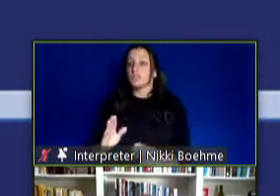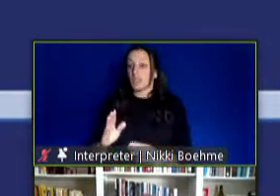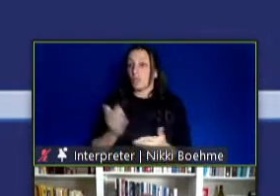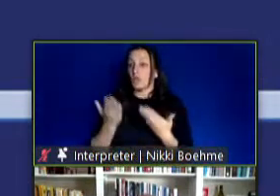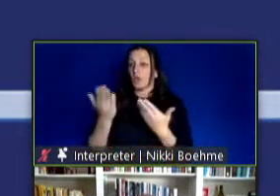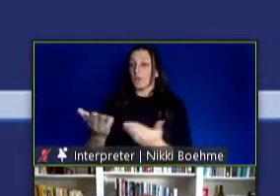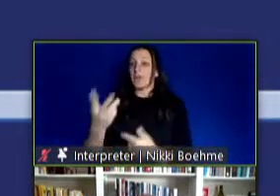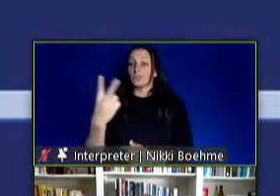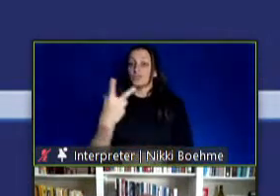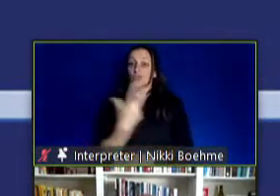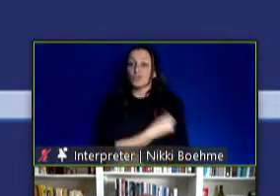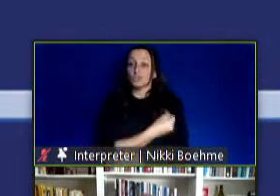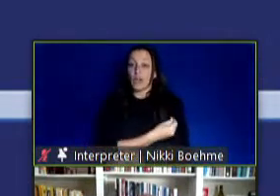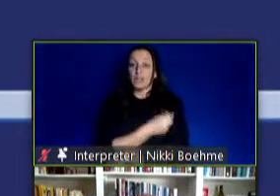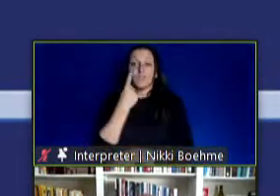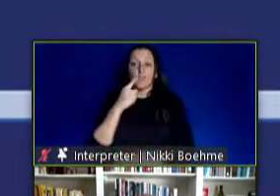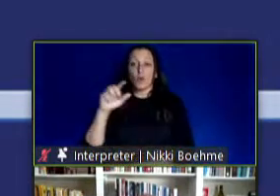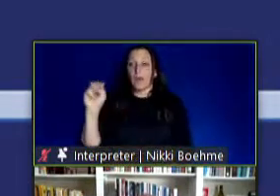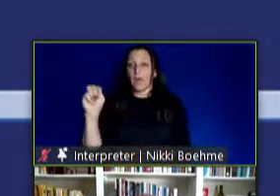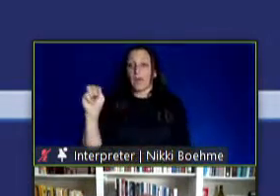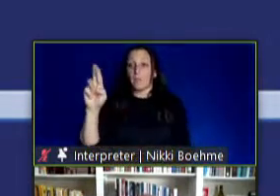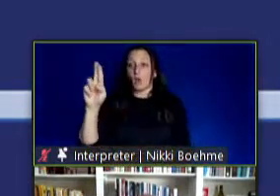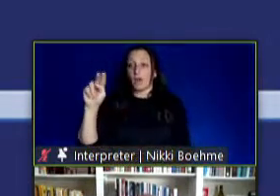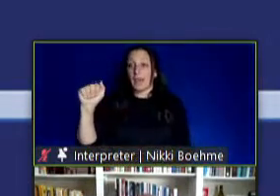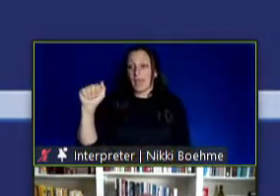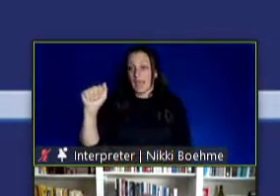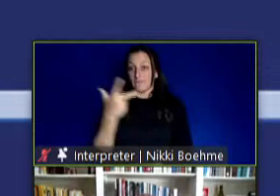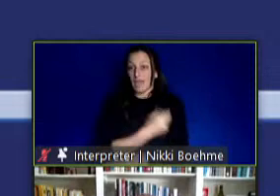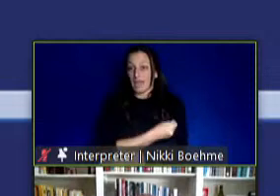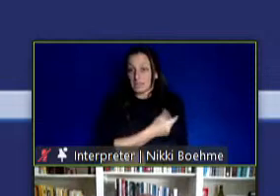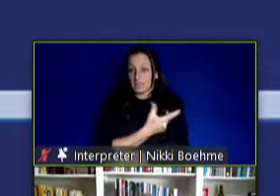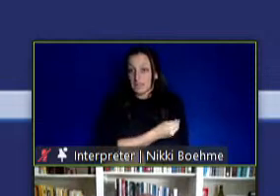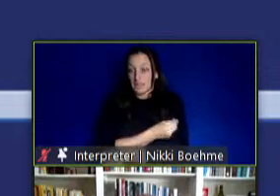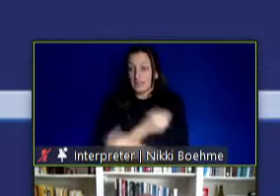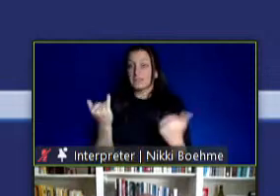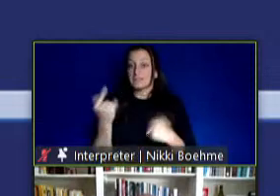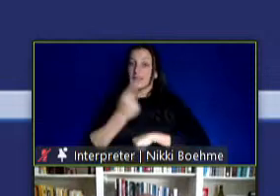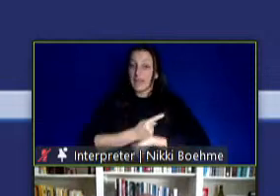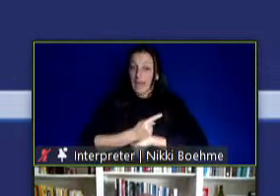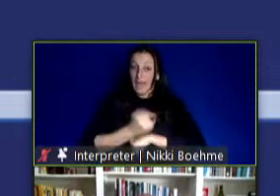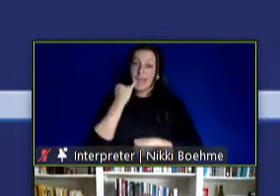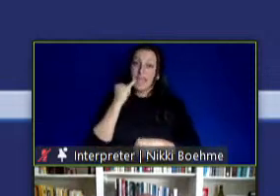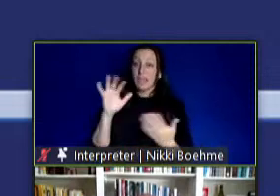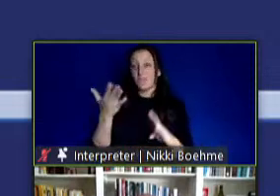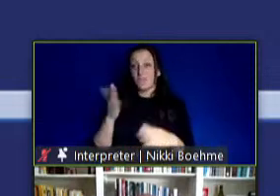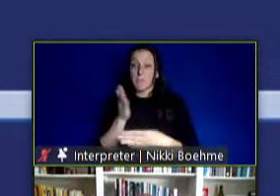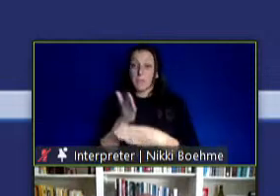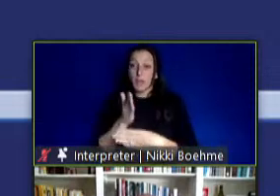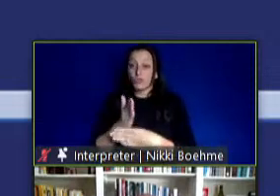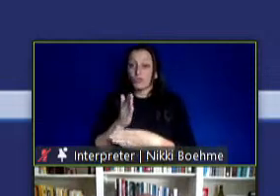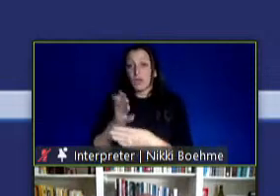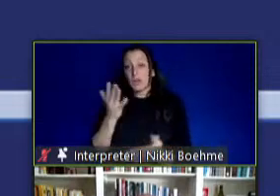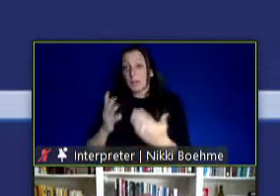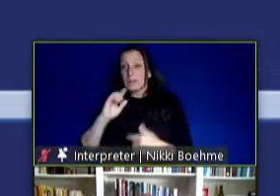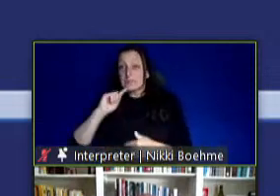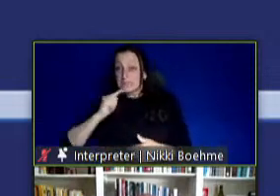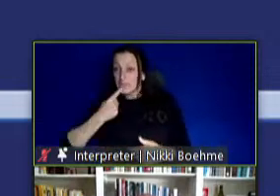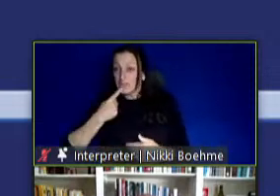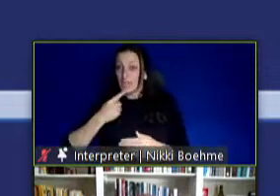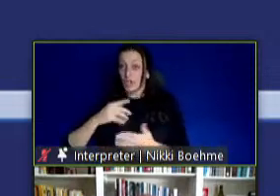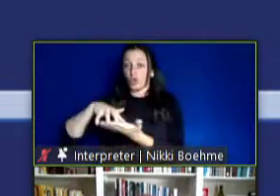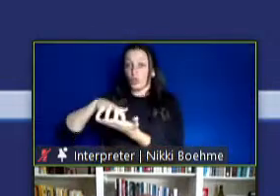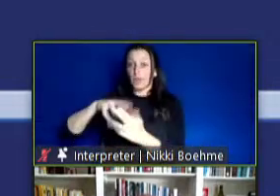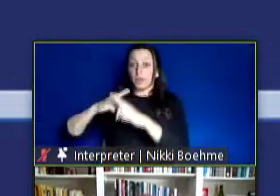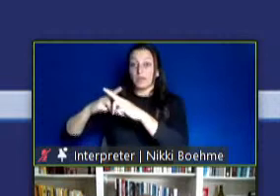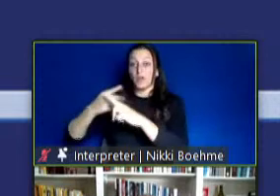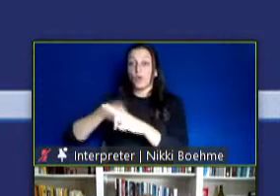for the mRNA vaccine. Today, the primary series for someone with moderate to severe immune-compromised condition is 3